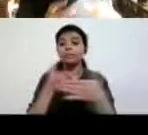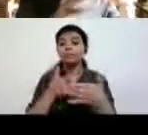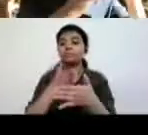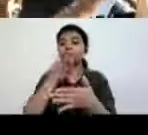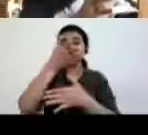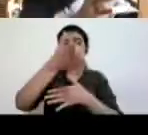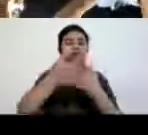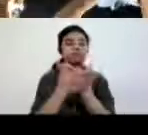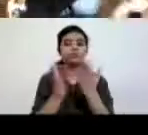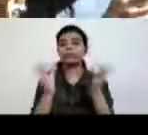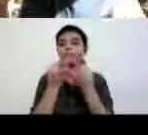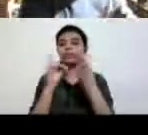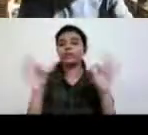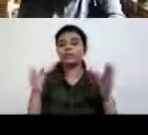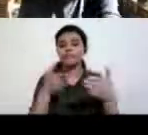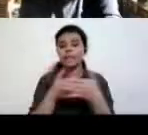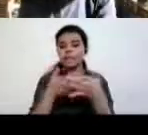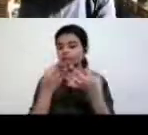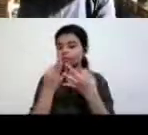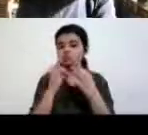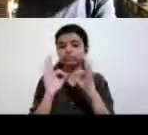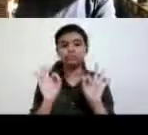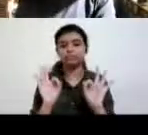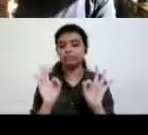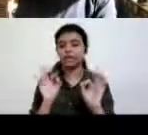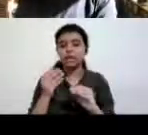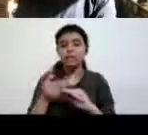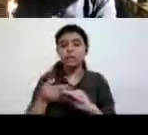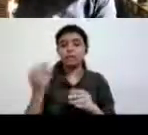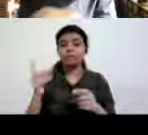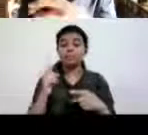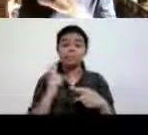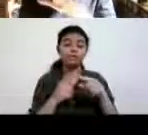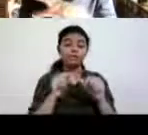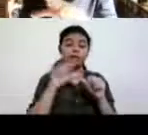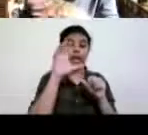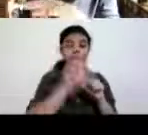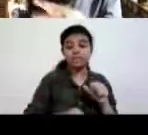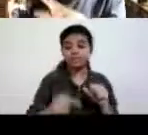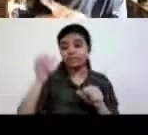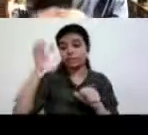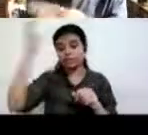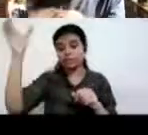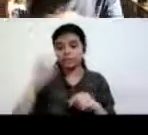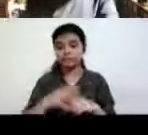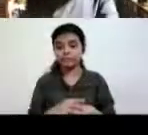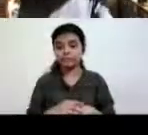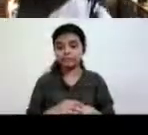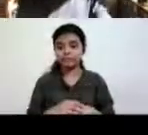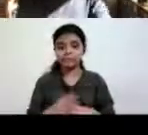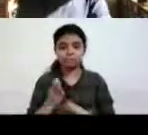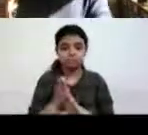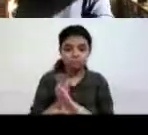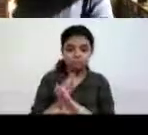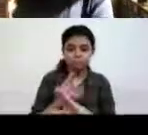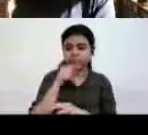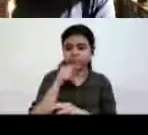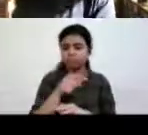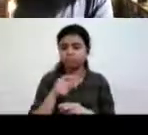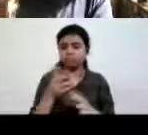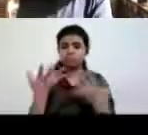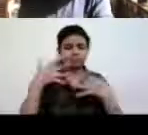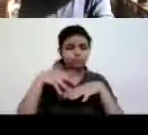the earlier accessible concepts are like relabeled nowadays into an